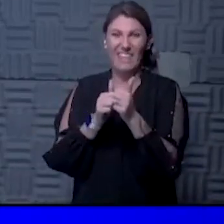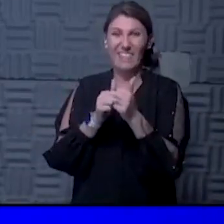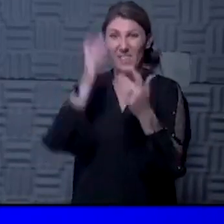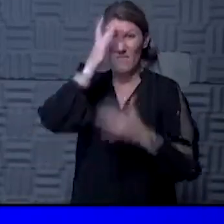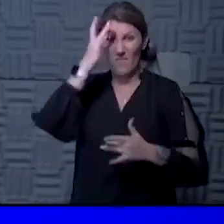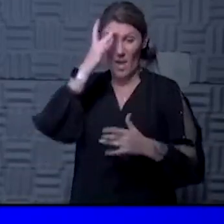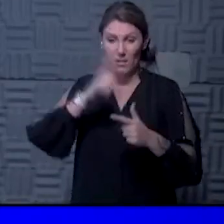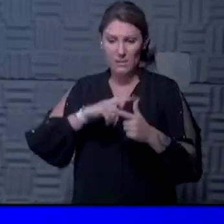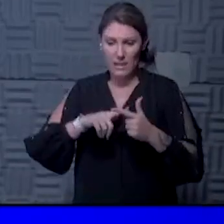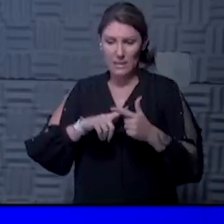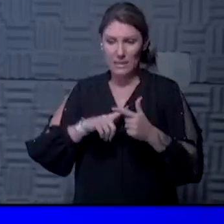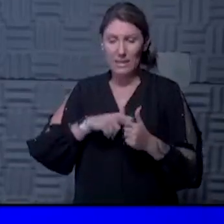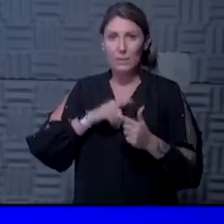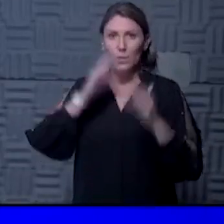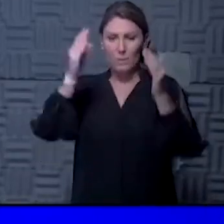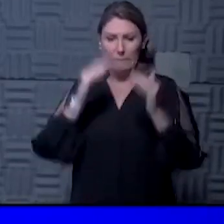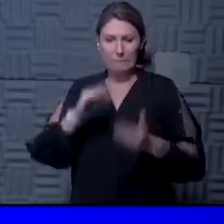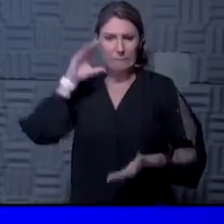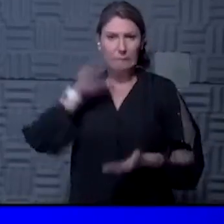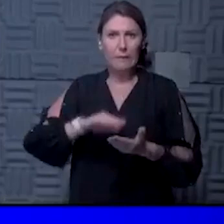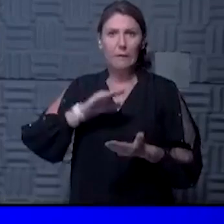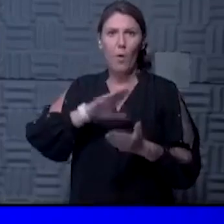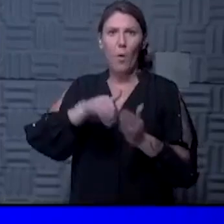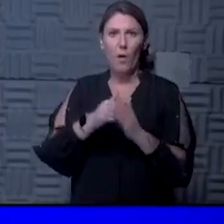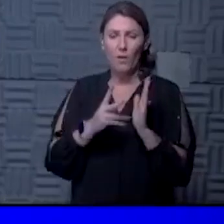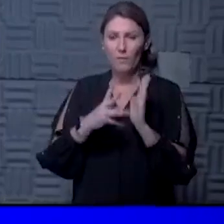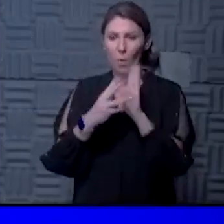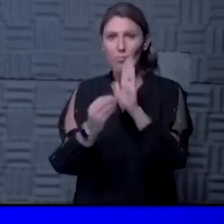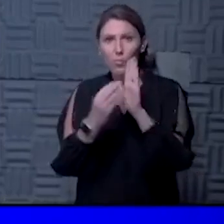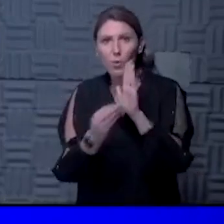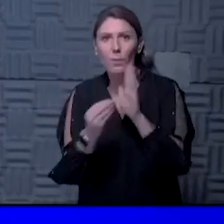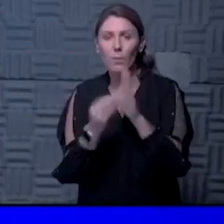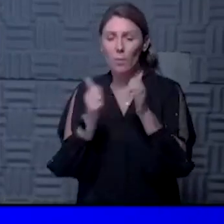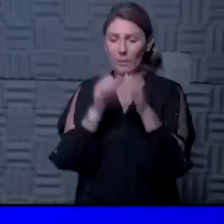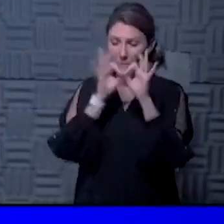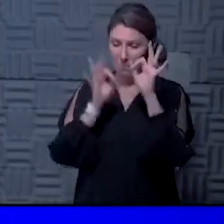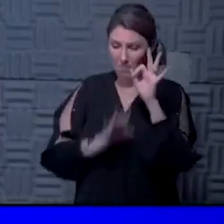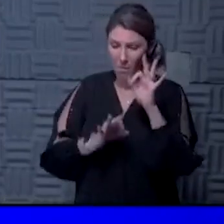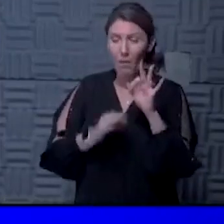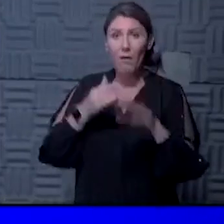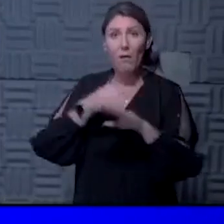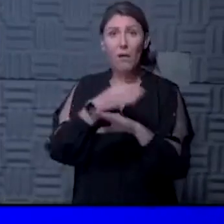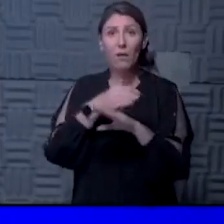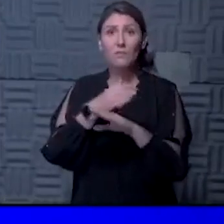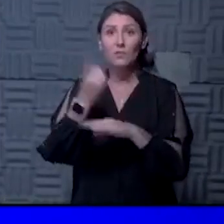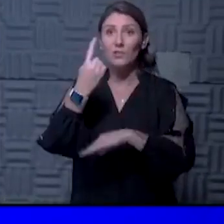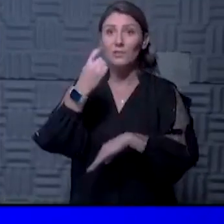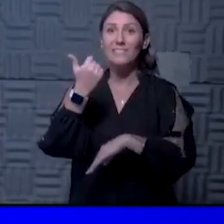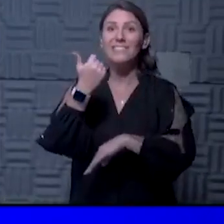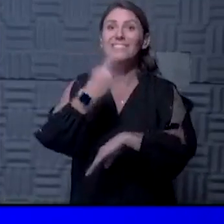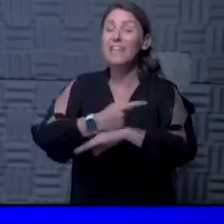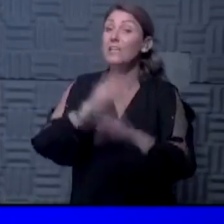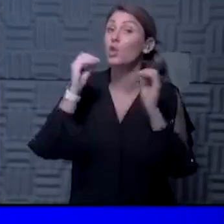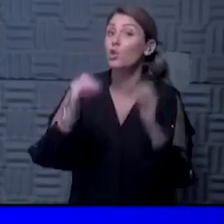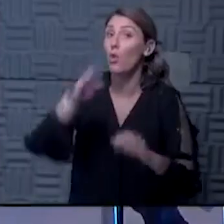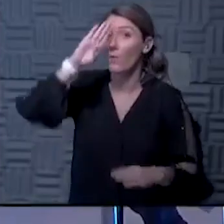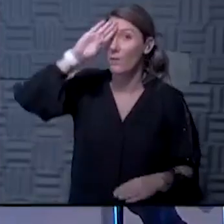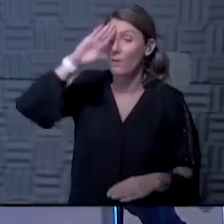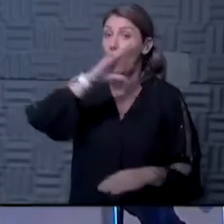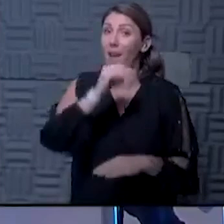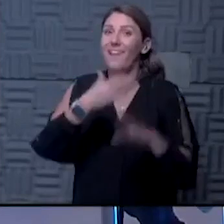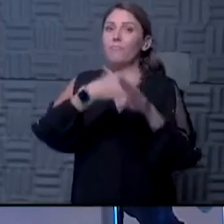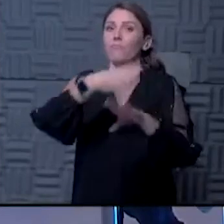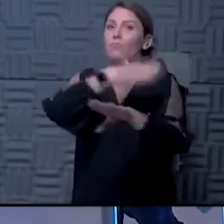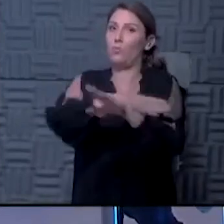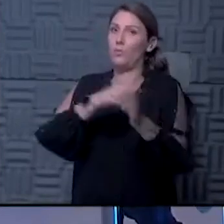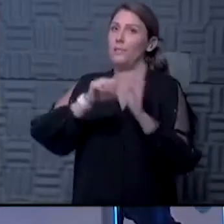the active replication of infectious viral particles. So really after that 10 days, 10 days, no fever, and marked improvement in symptoms.